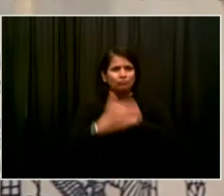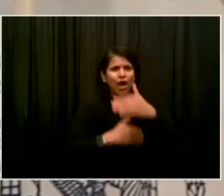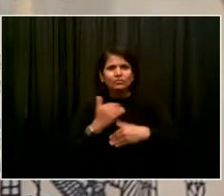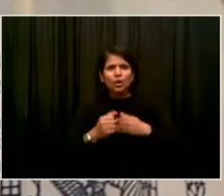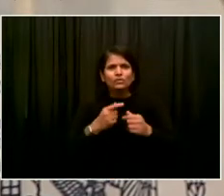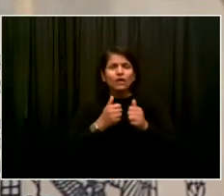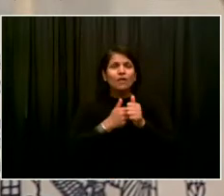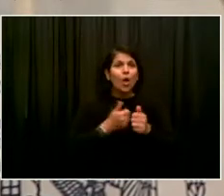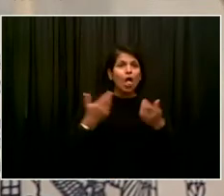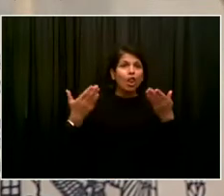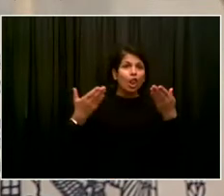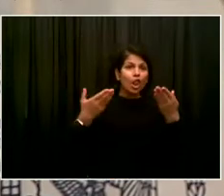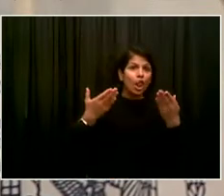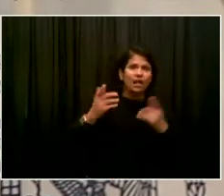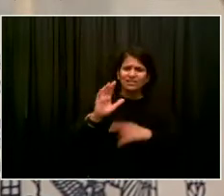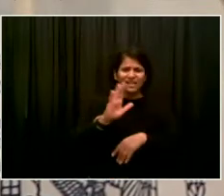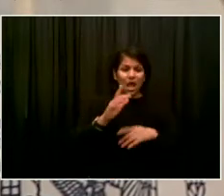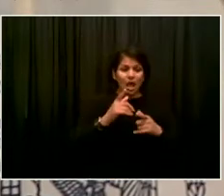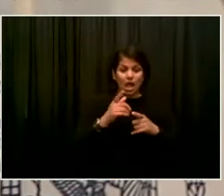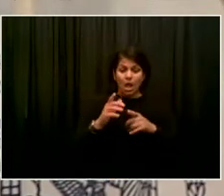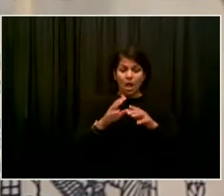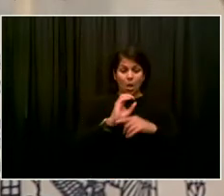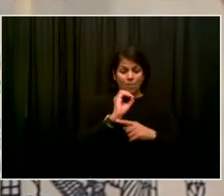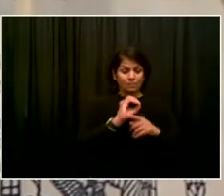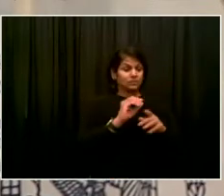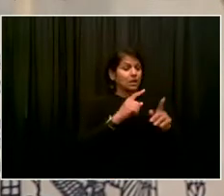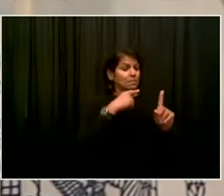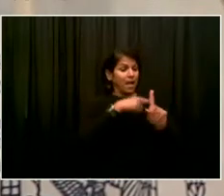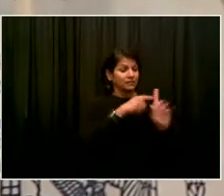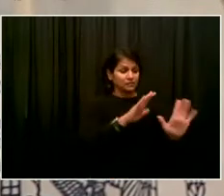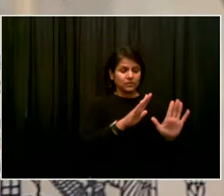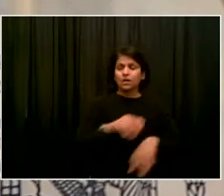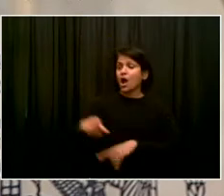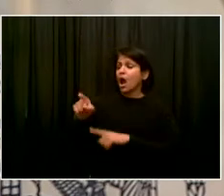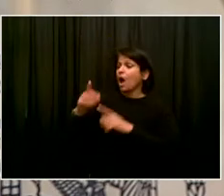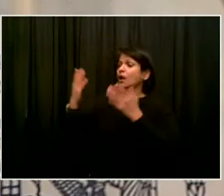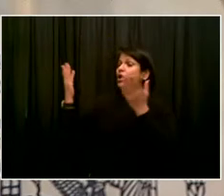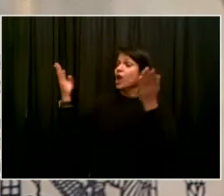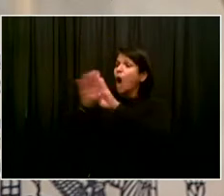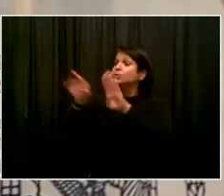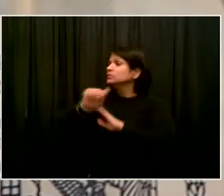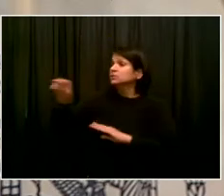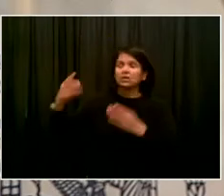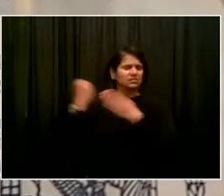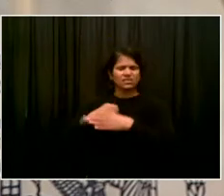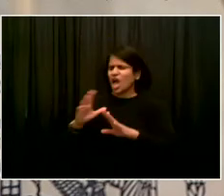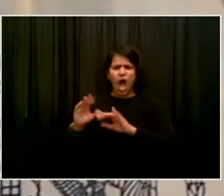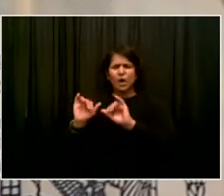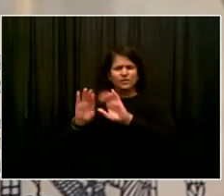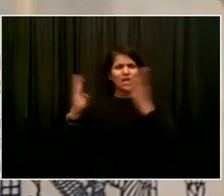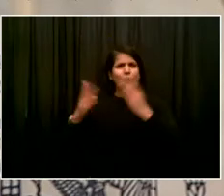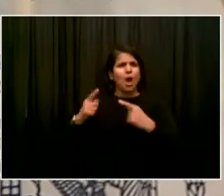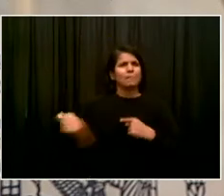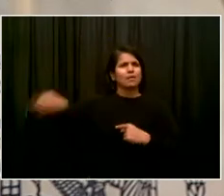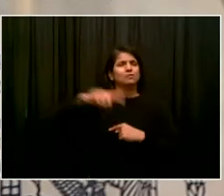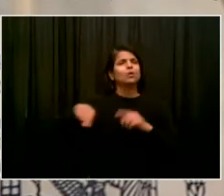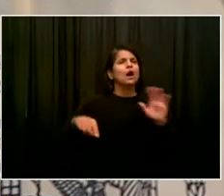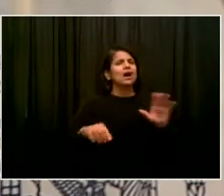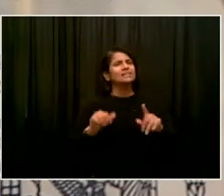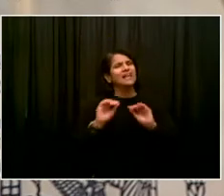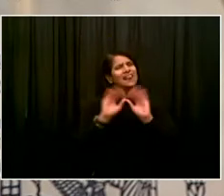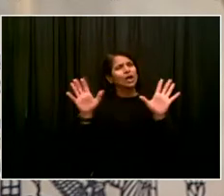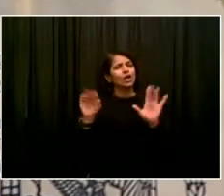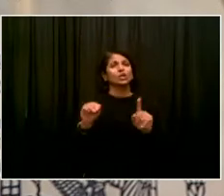things. And so I think it was very much the right decision, and we'll work with it. But now for